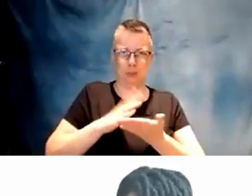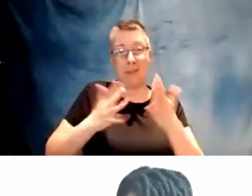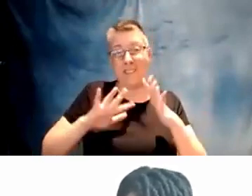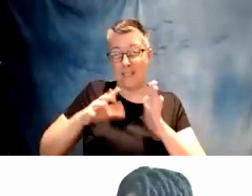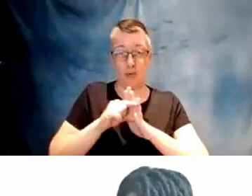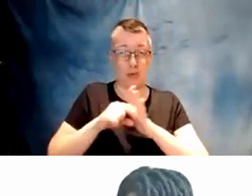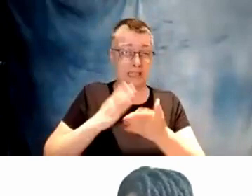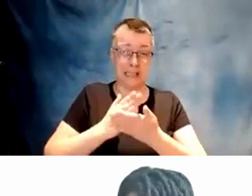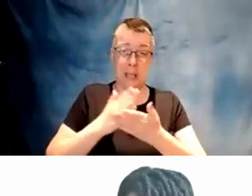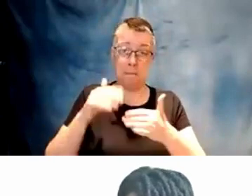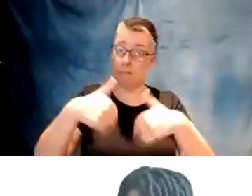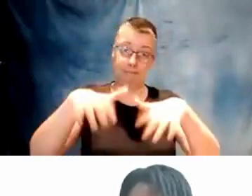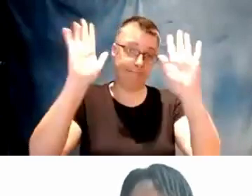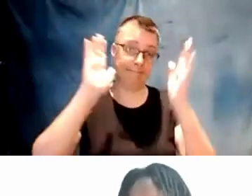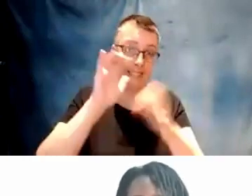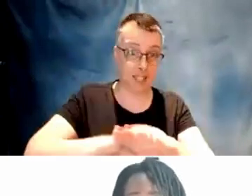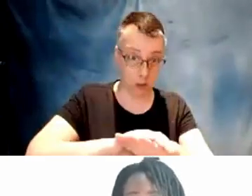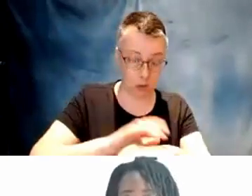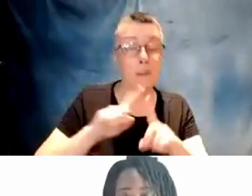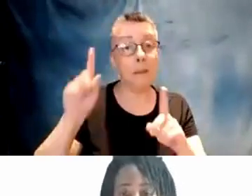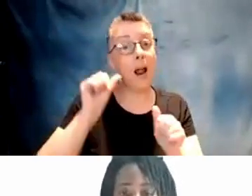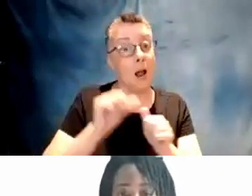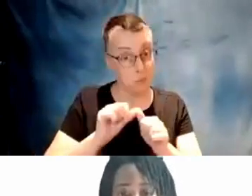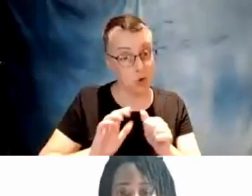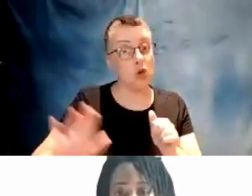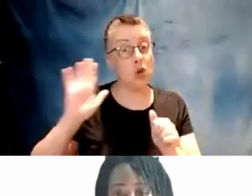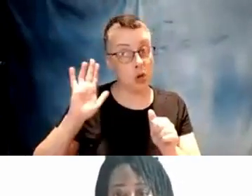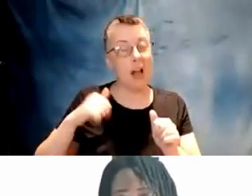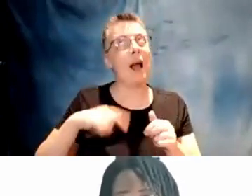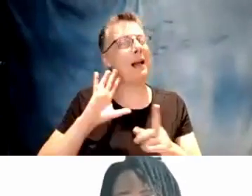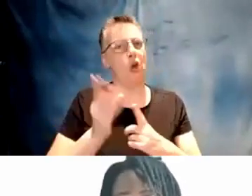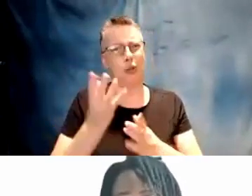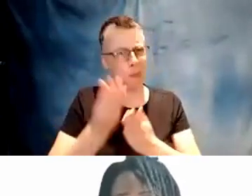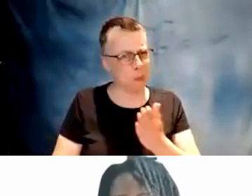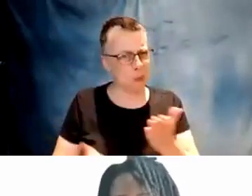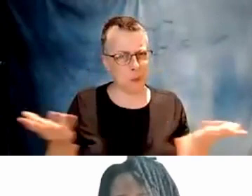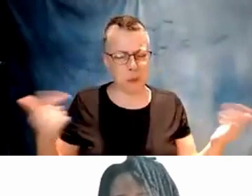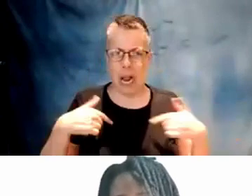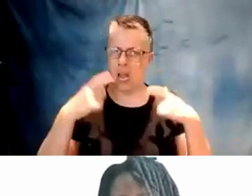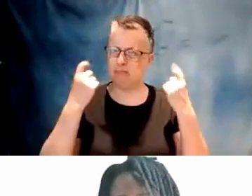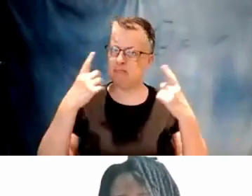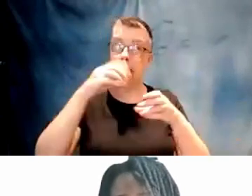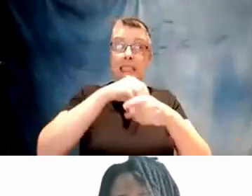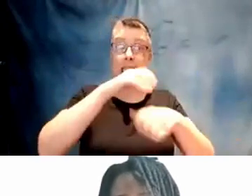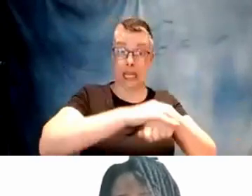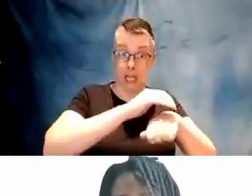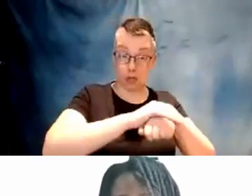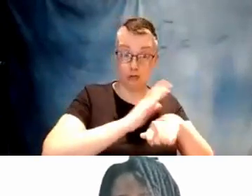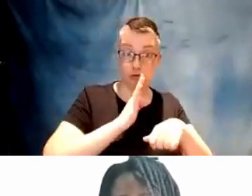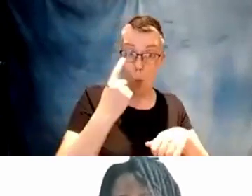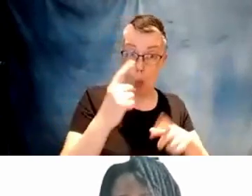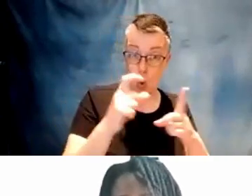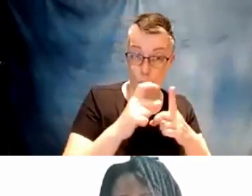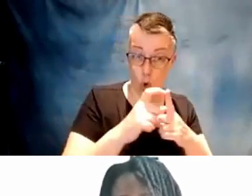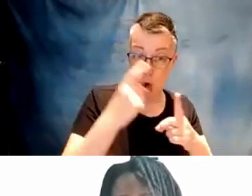grade. But I do recall that I had a problem with the culture. I didn't understand that in English, there's only one word for